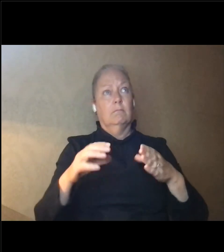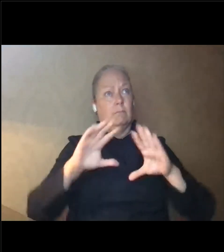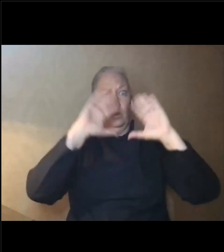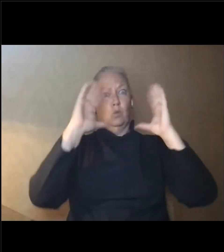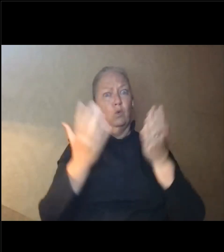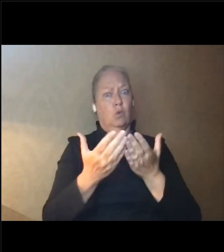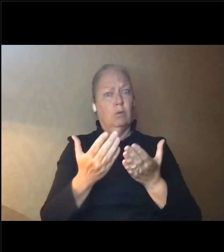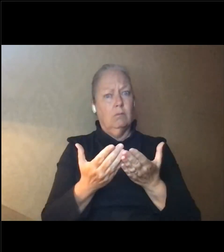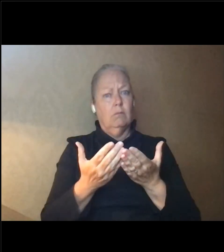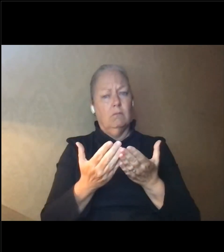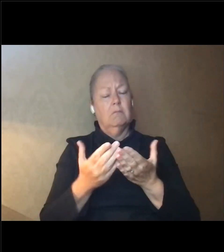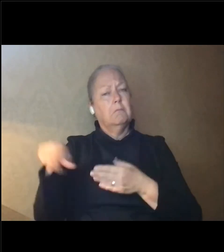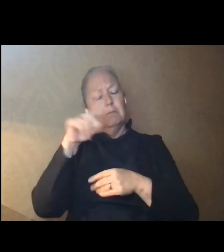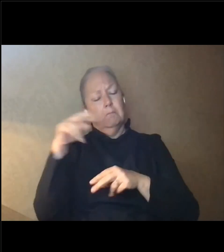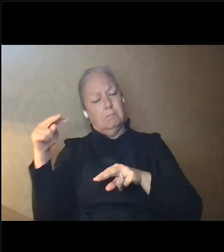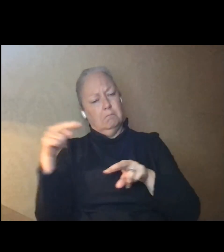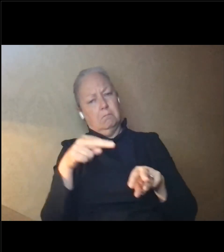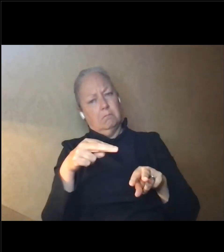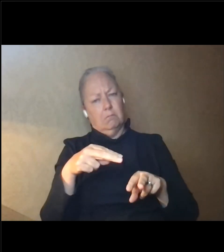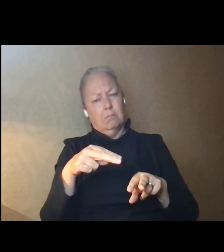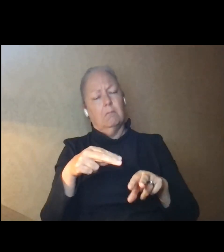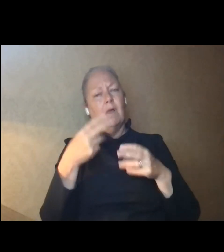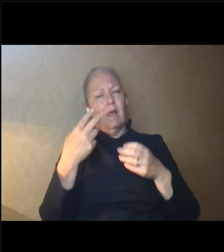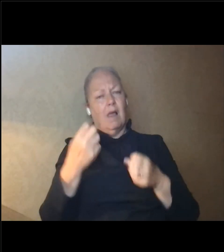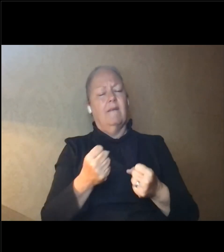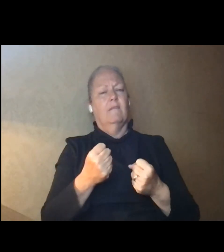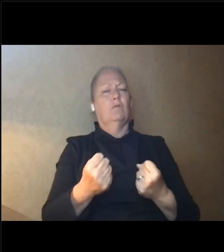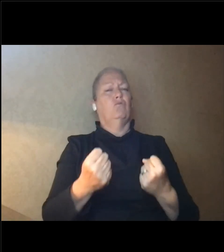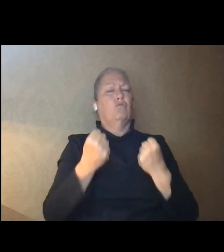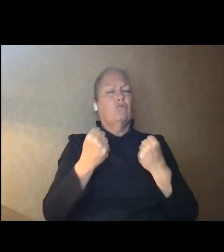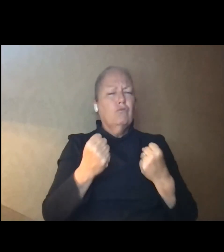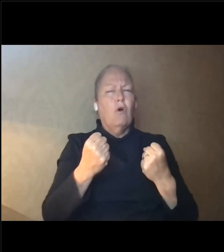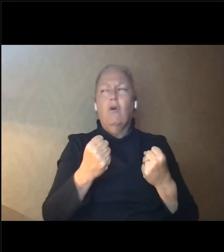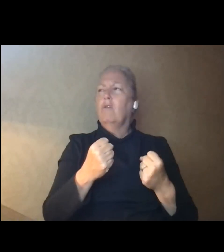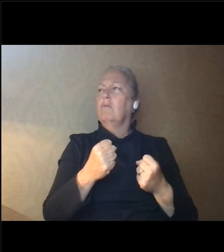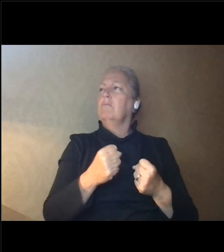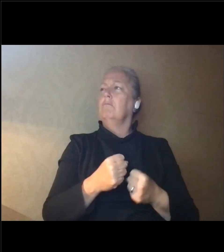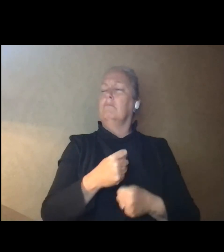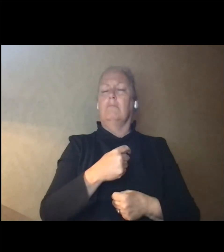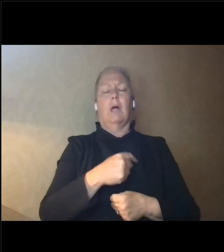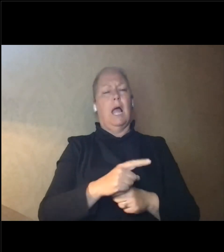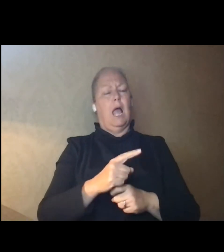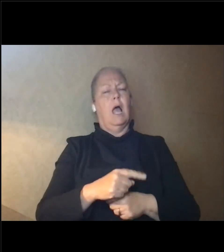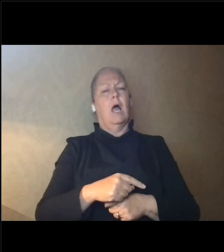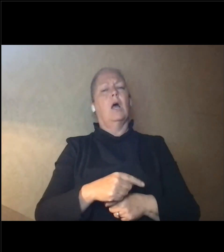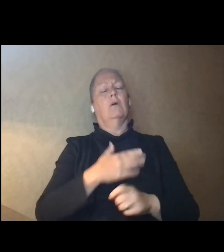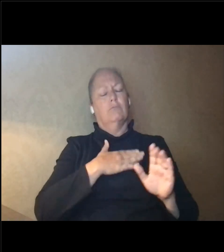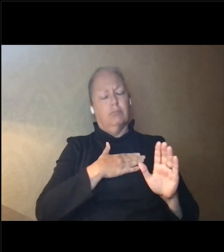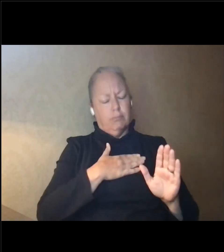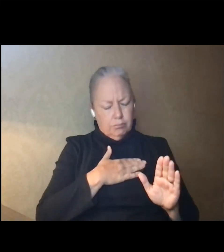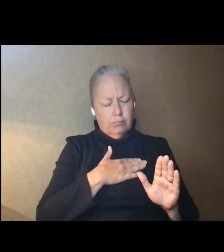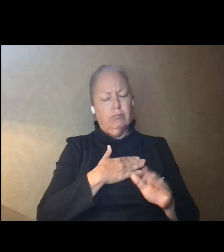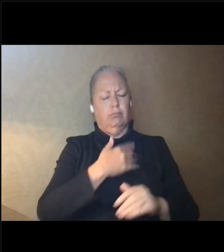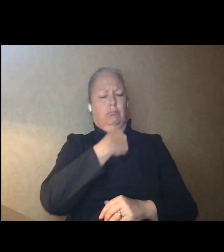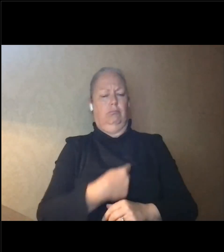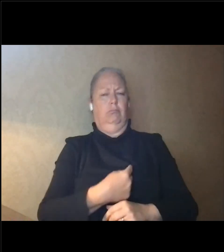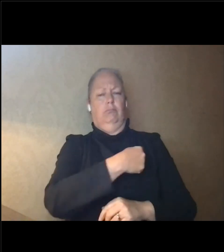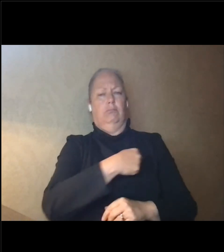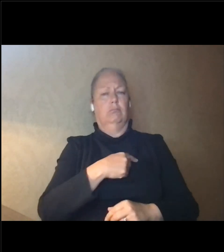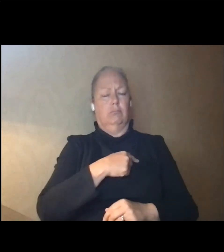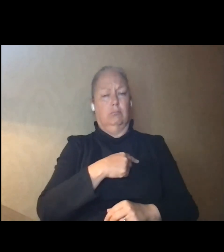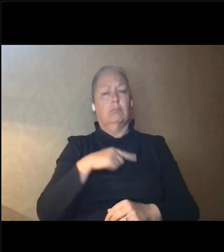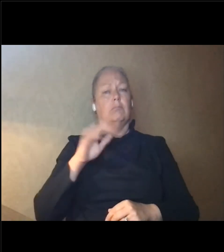very strong political leadership, a very committed leadership, which is like, actually leading